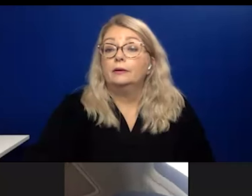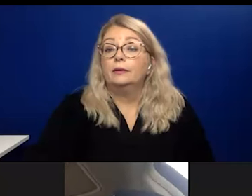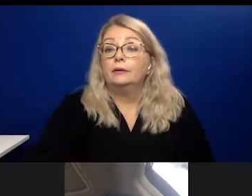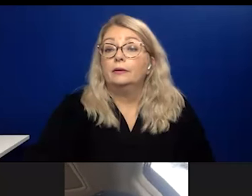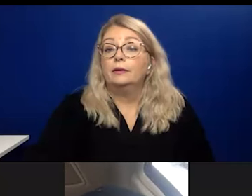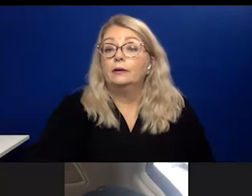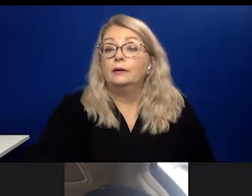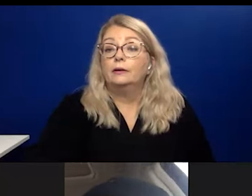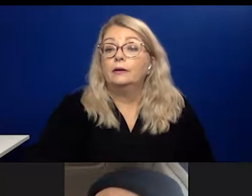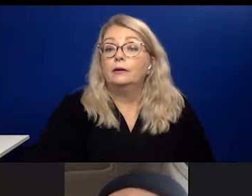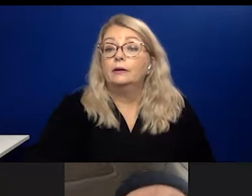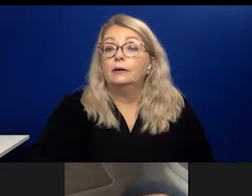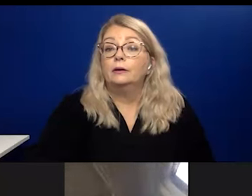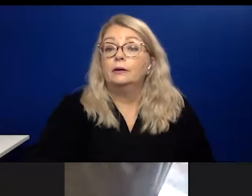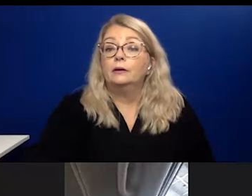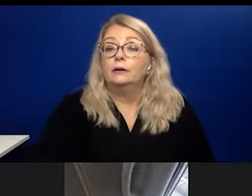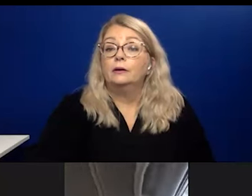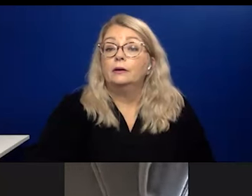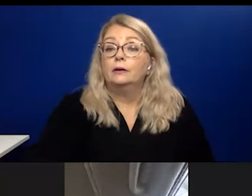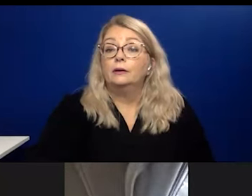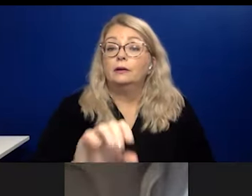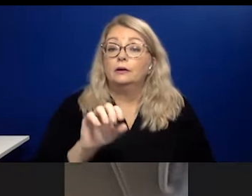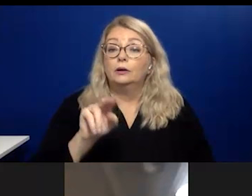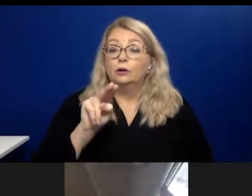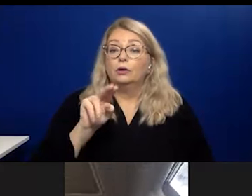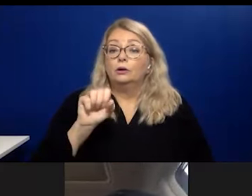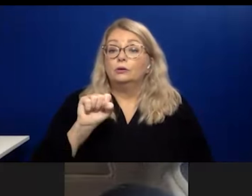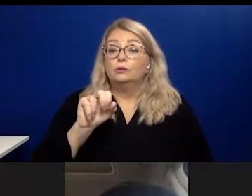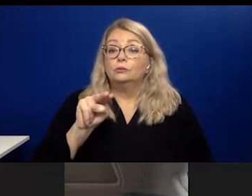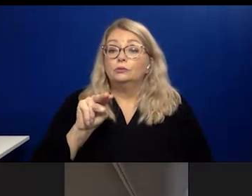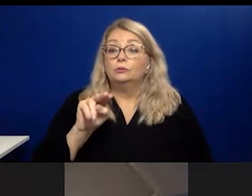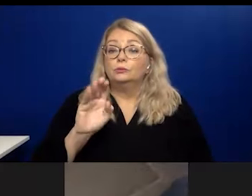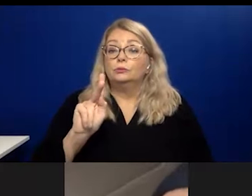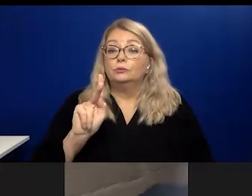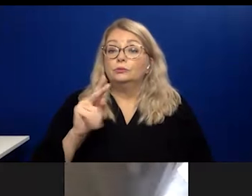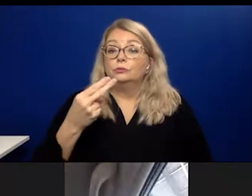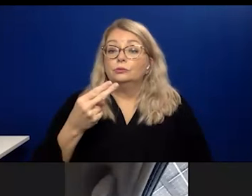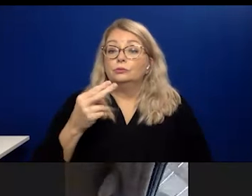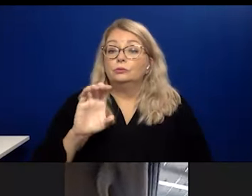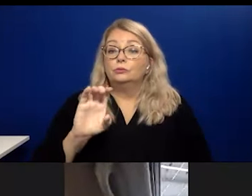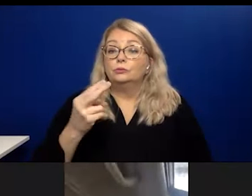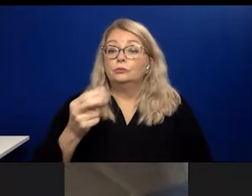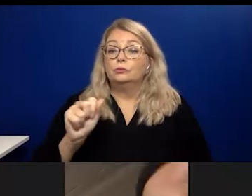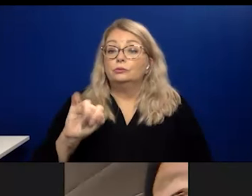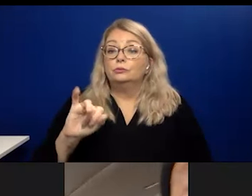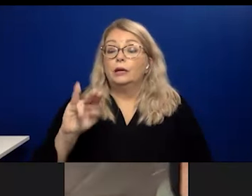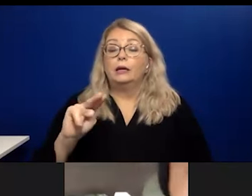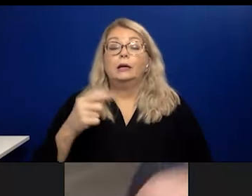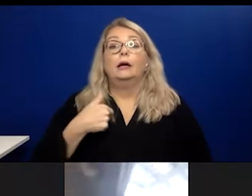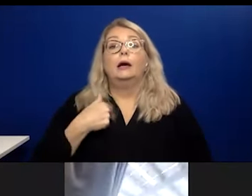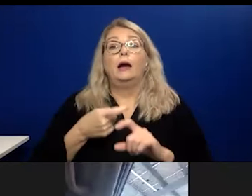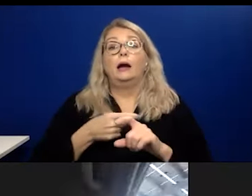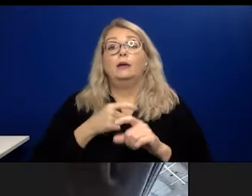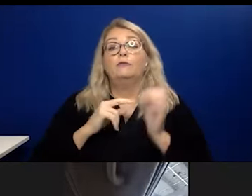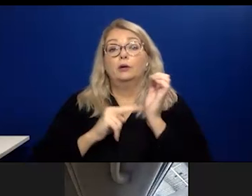Suk Chan? Hi, good afternoon. My name is Suk Chan Sandhu. I'm from nursing faculty here at Fresno